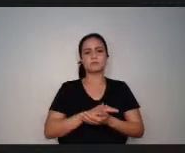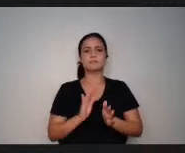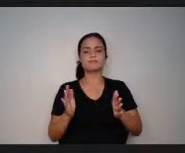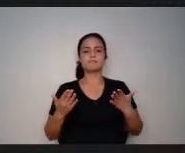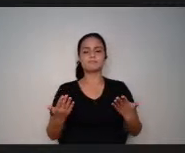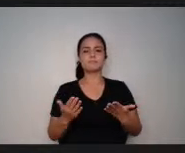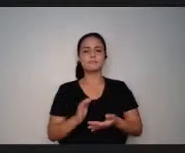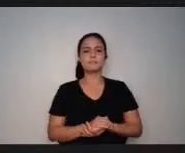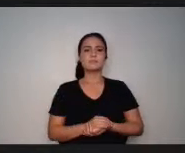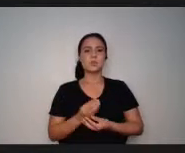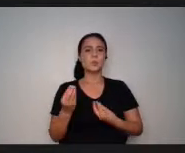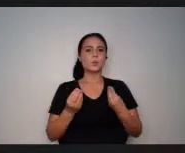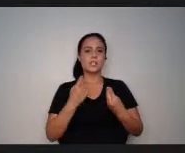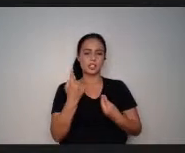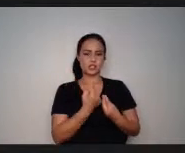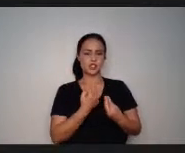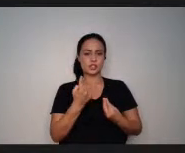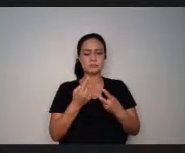lot of